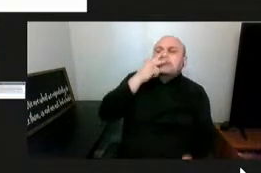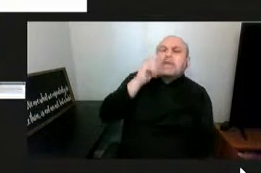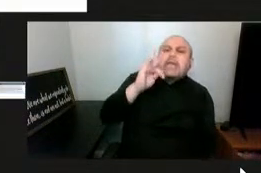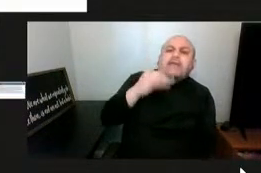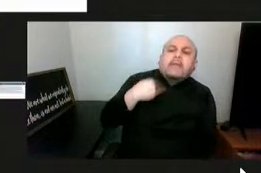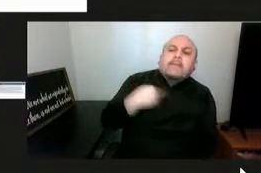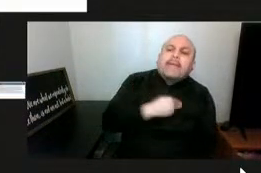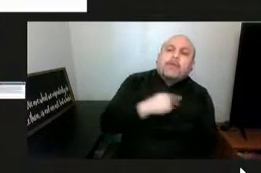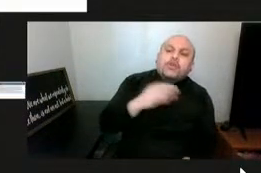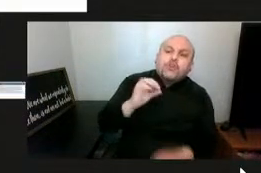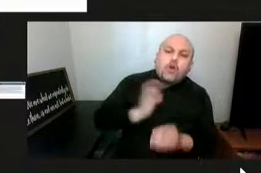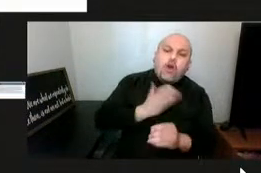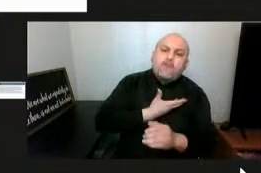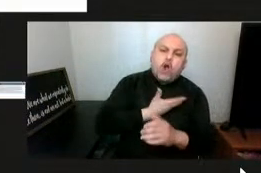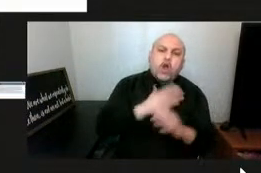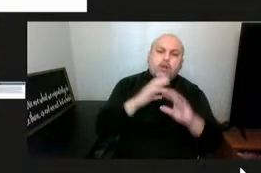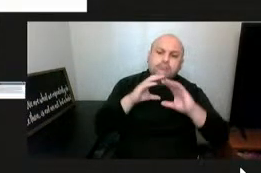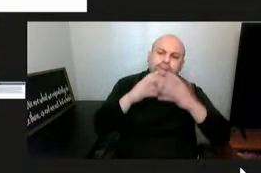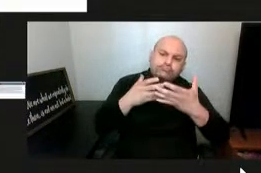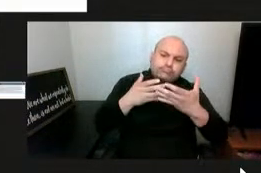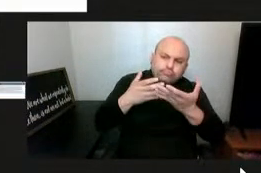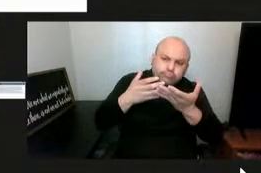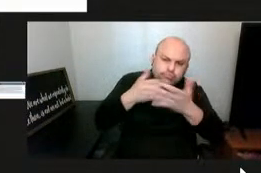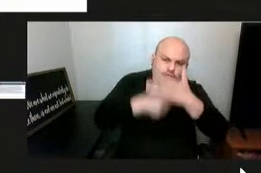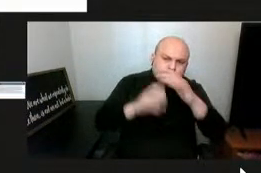our committee wants to address.